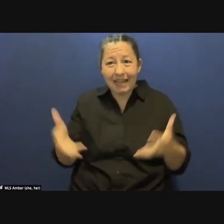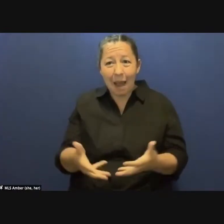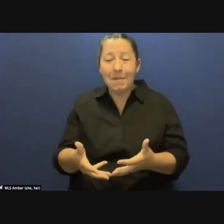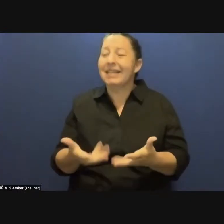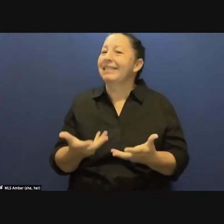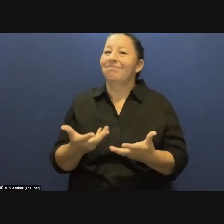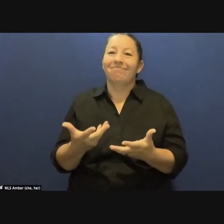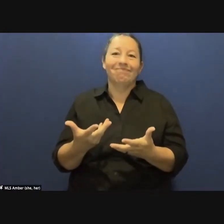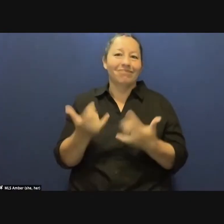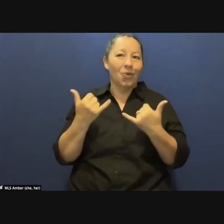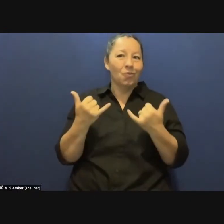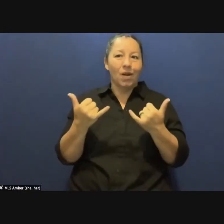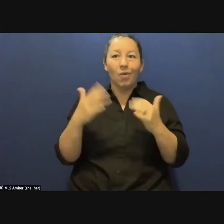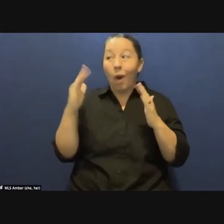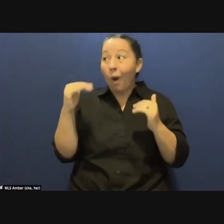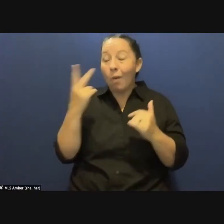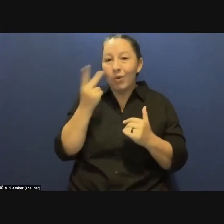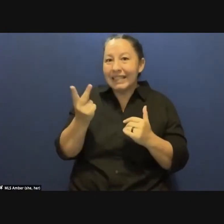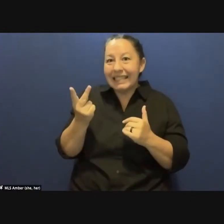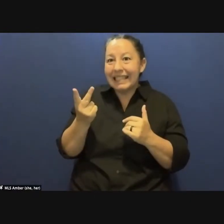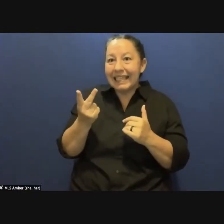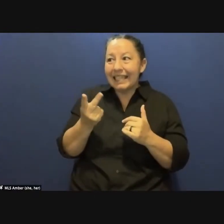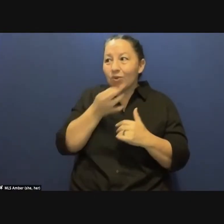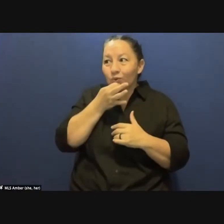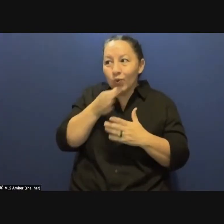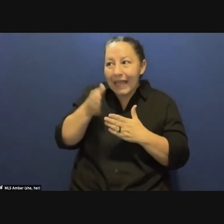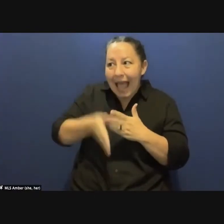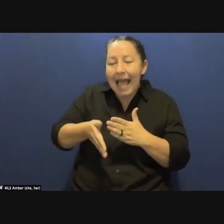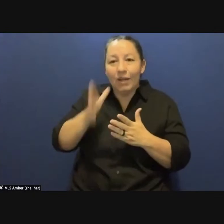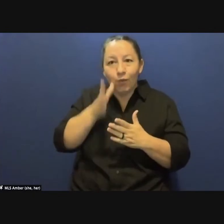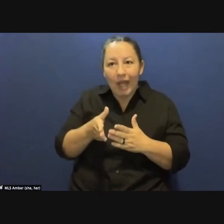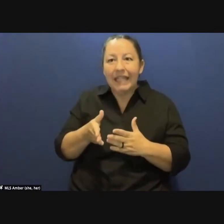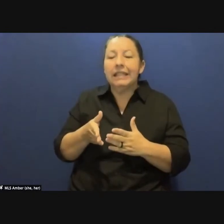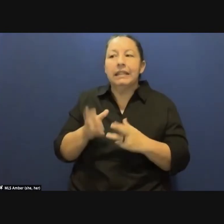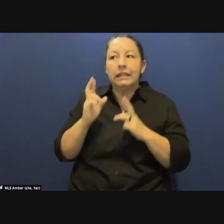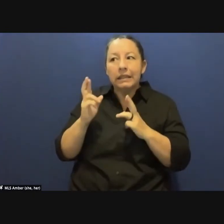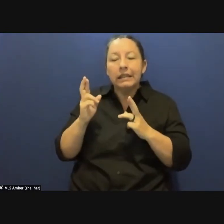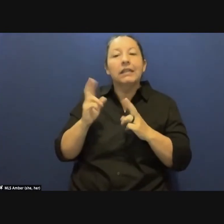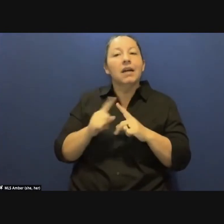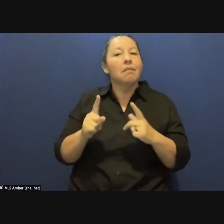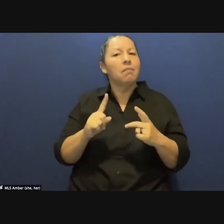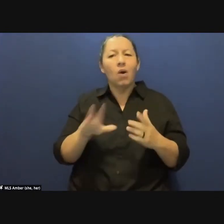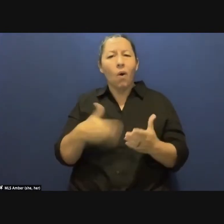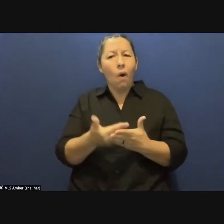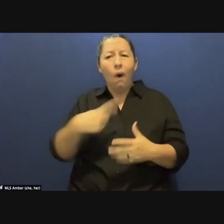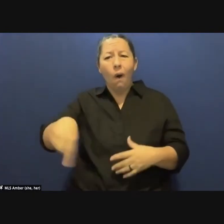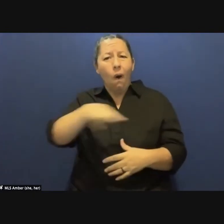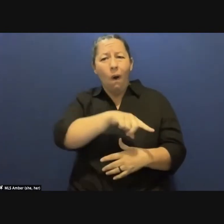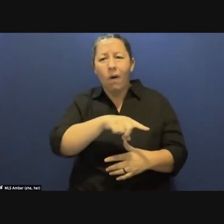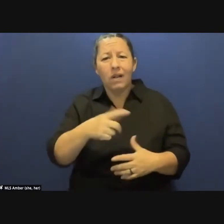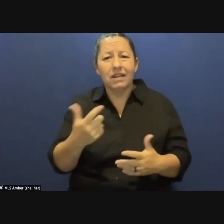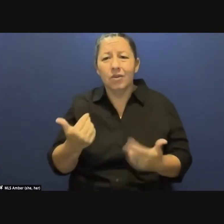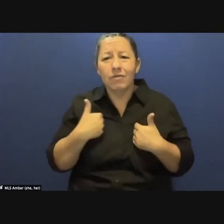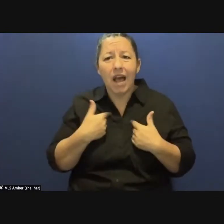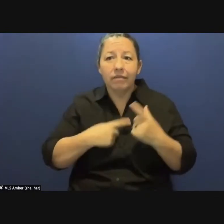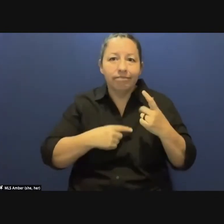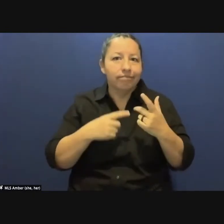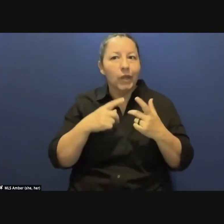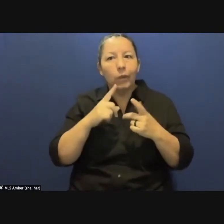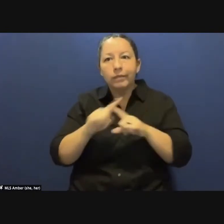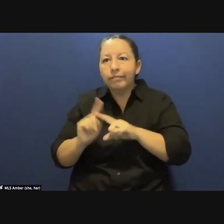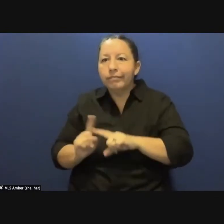we're seeing the end of it in sight, but we've all had various